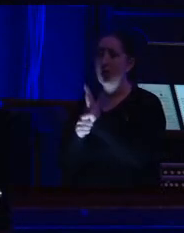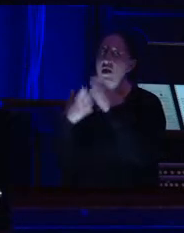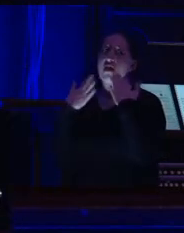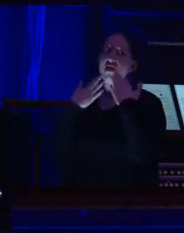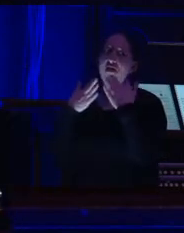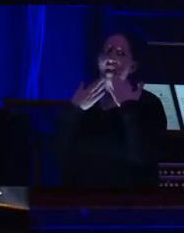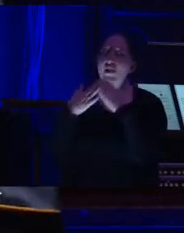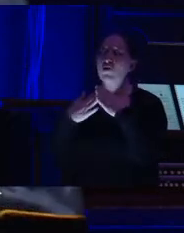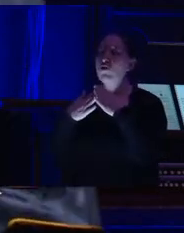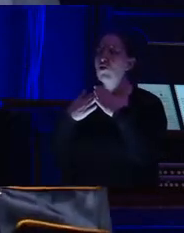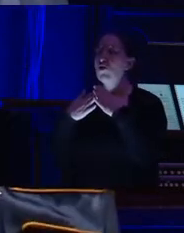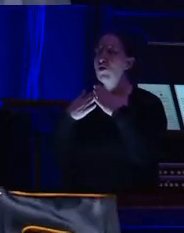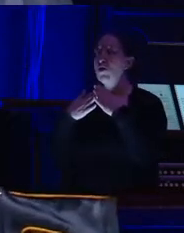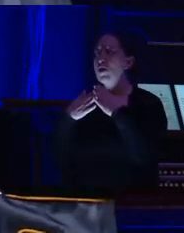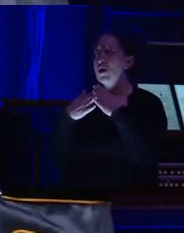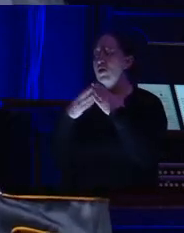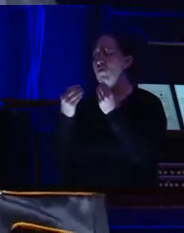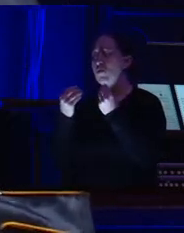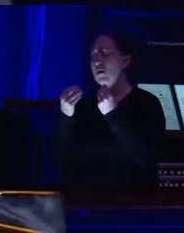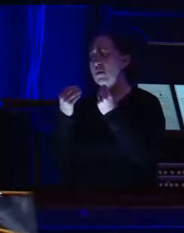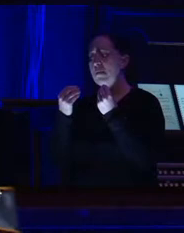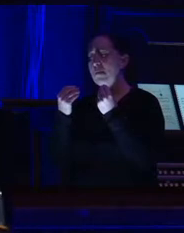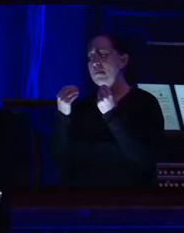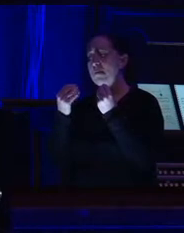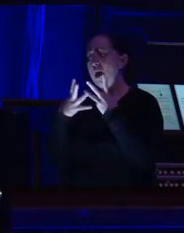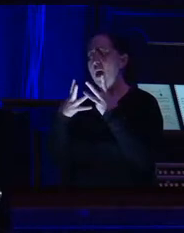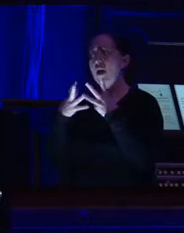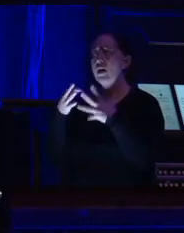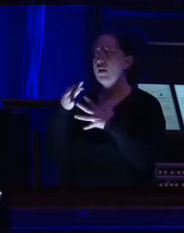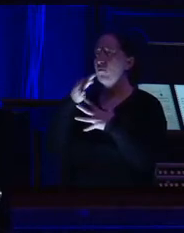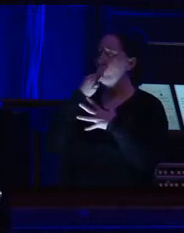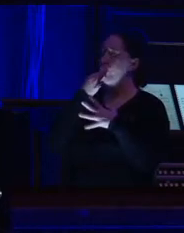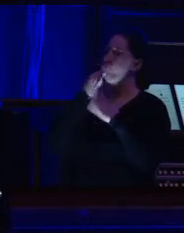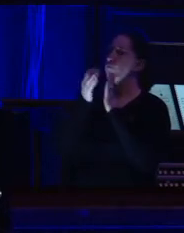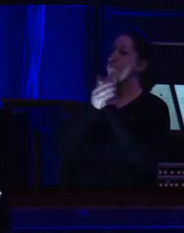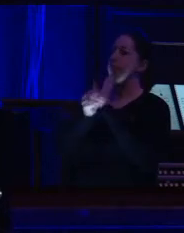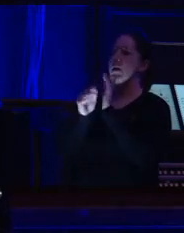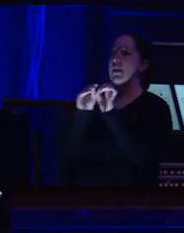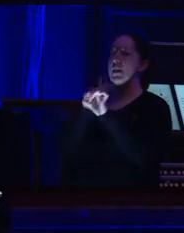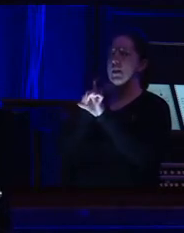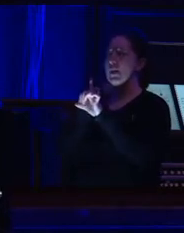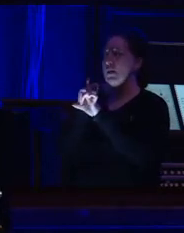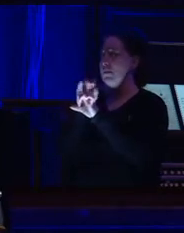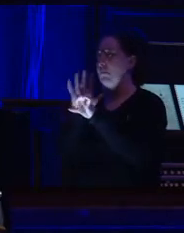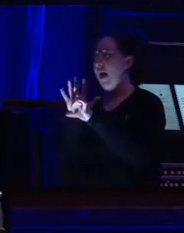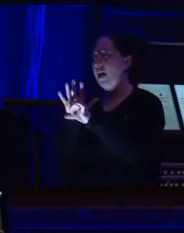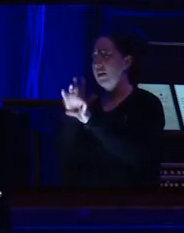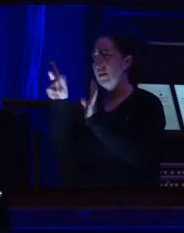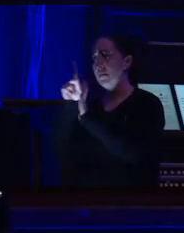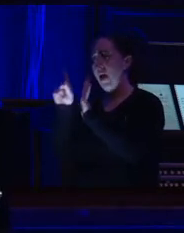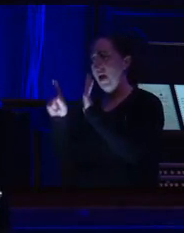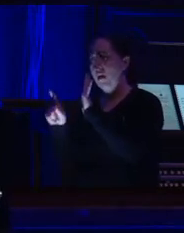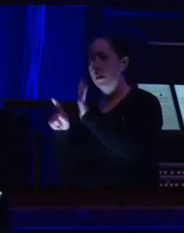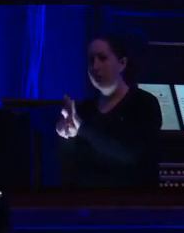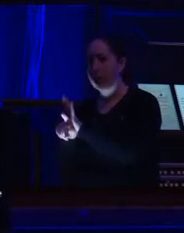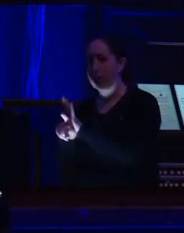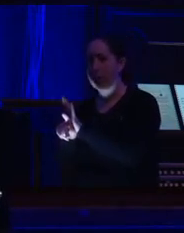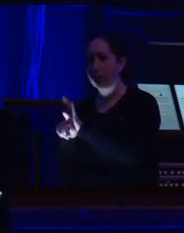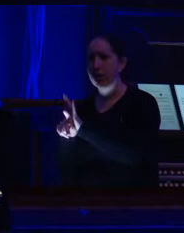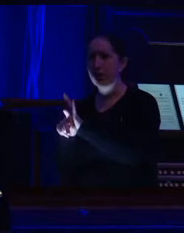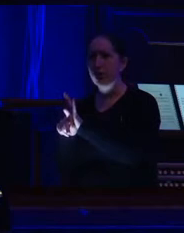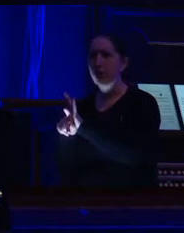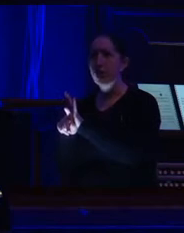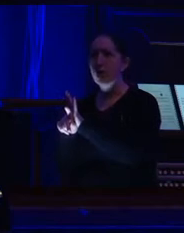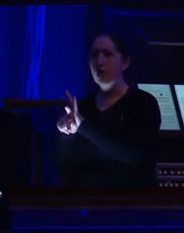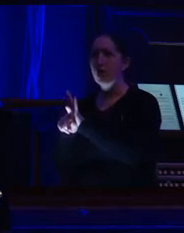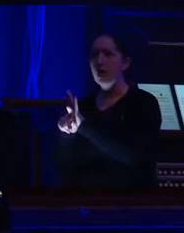Thanks to its multifaceted expertise, impact, and policy reach, the Ford School,